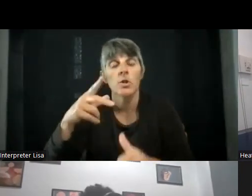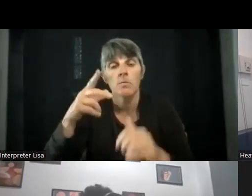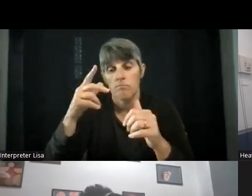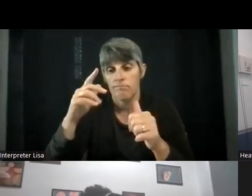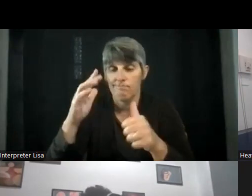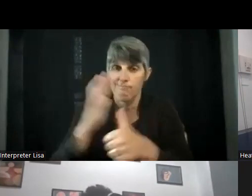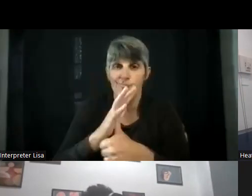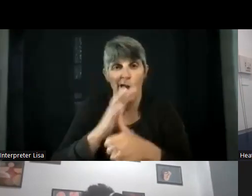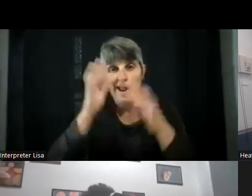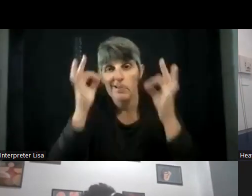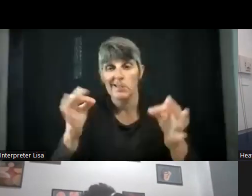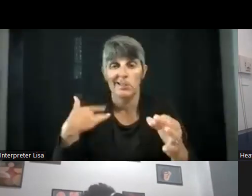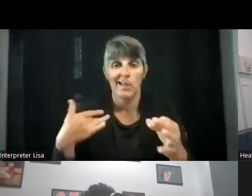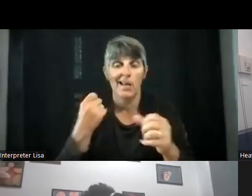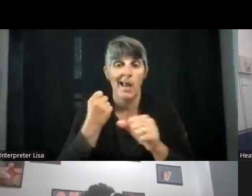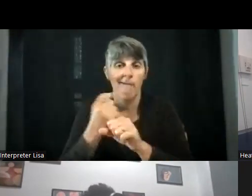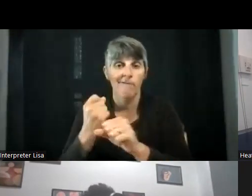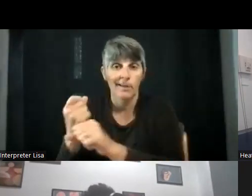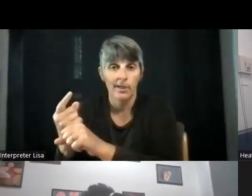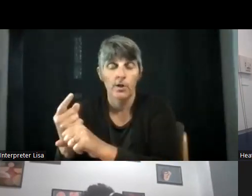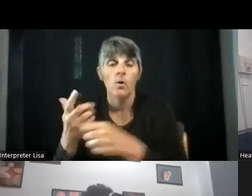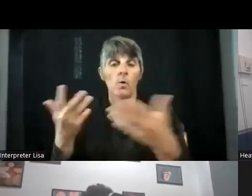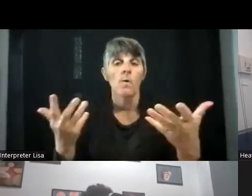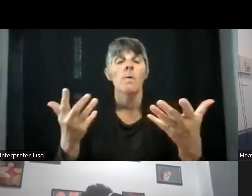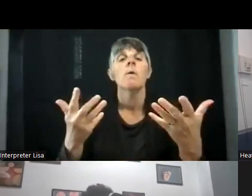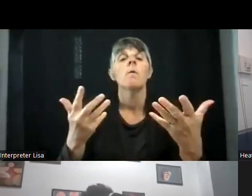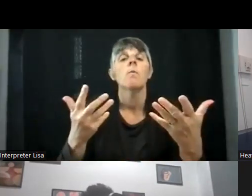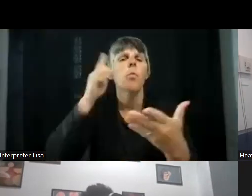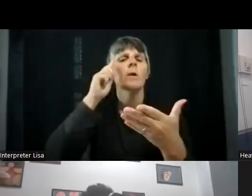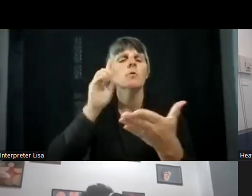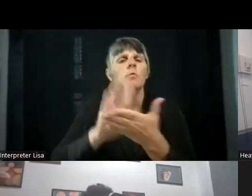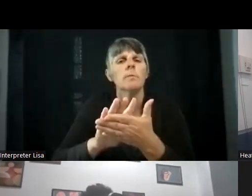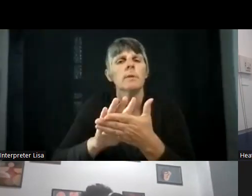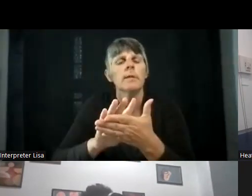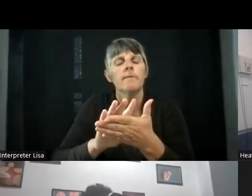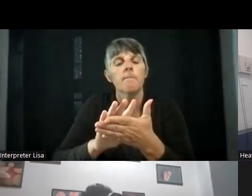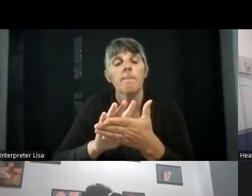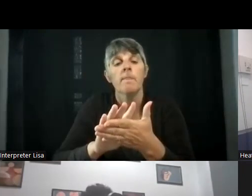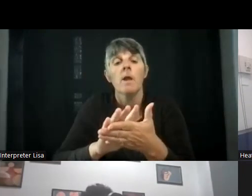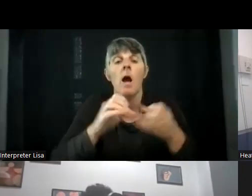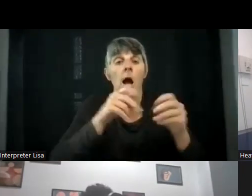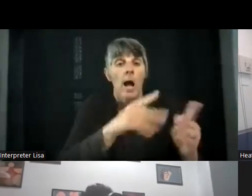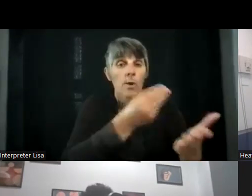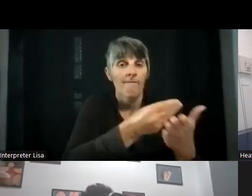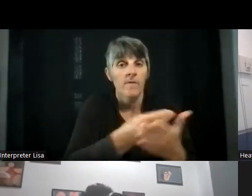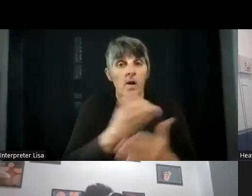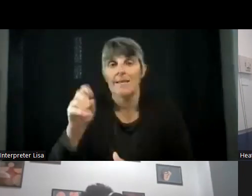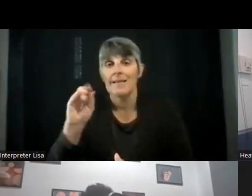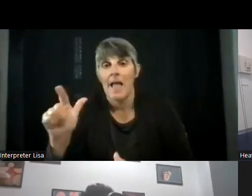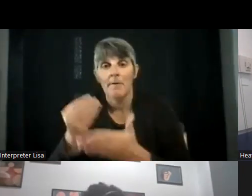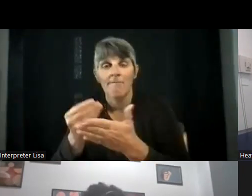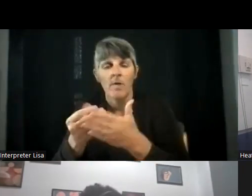we always need to make year to year is what do we believe the split between operating funds and capital funds should